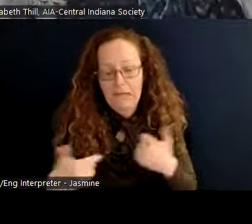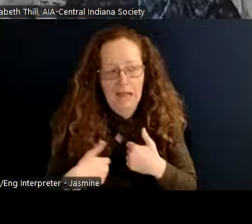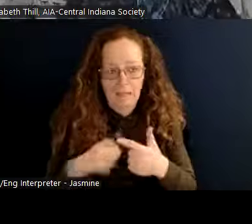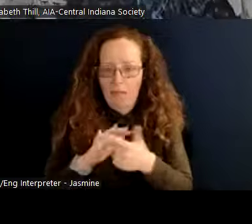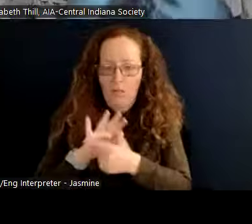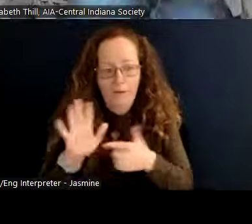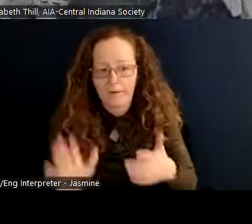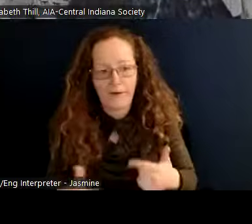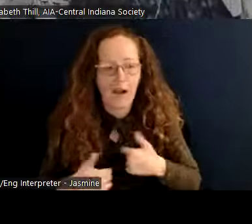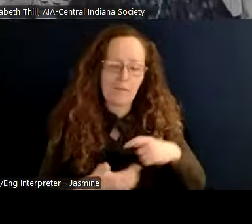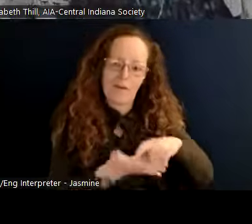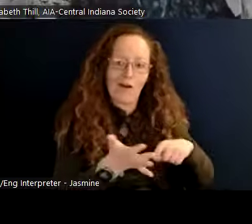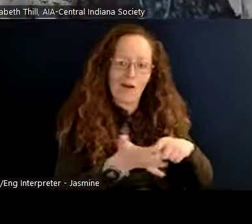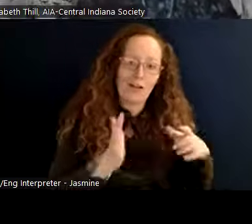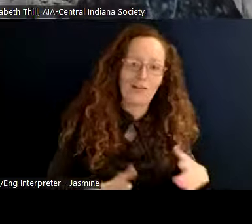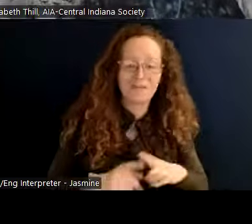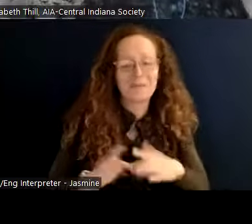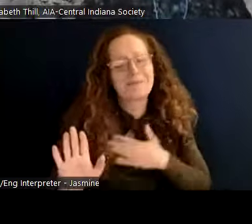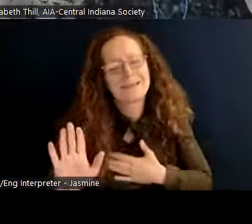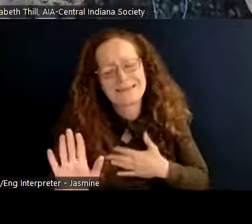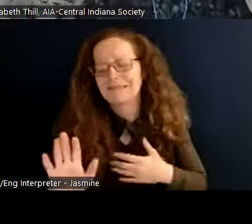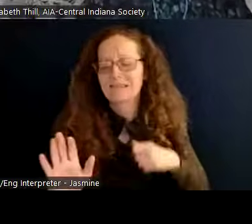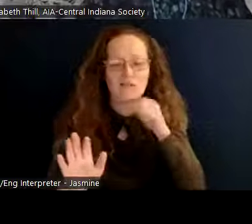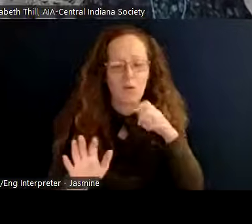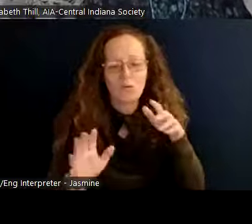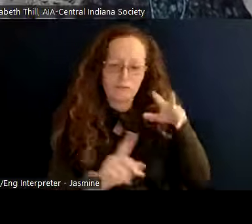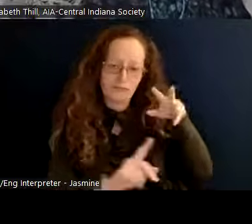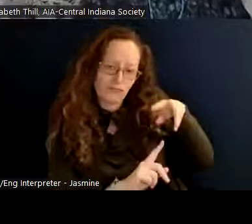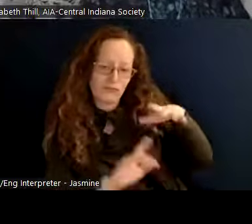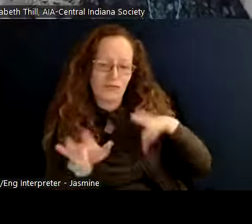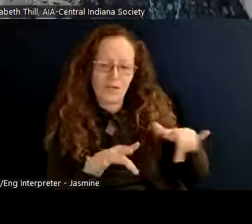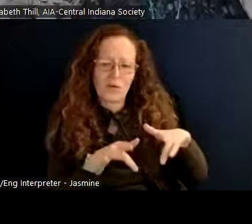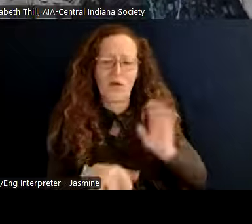archaeologist. So please do not record the lecture on your own.